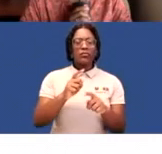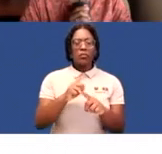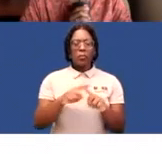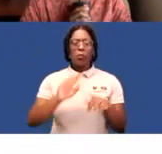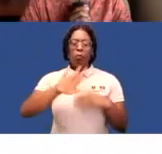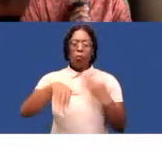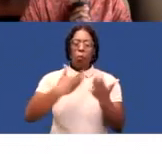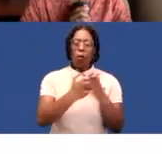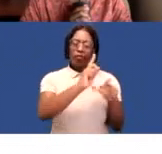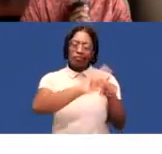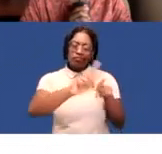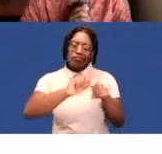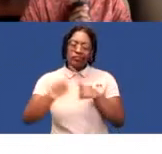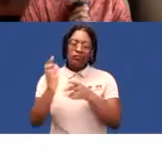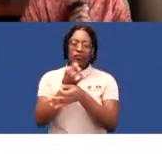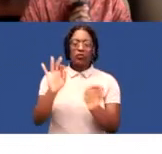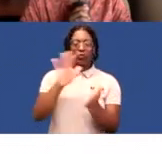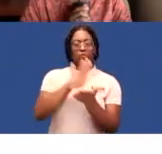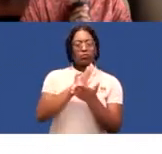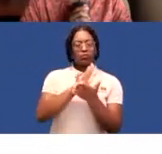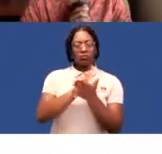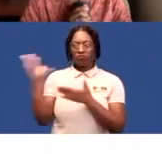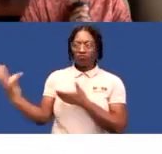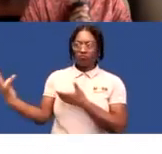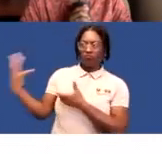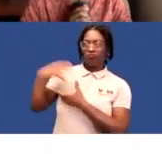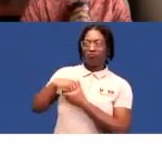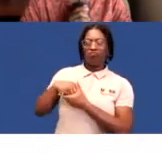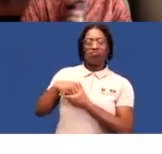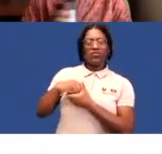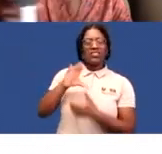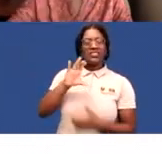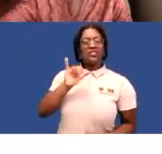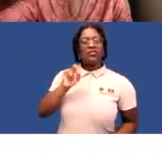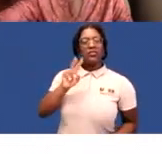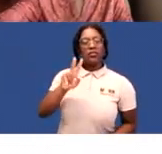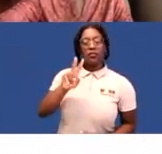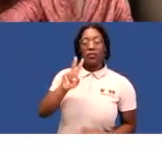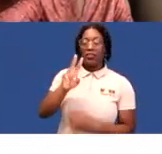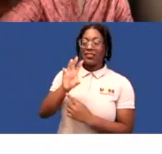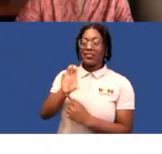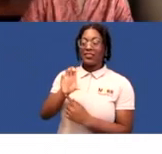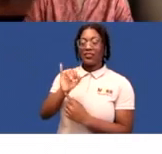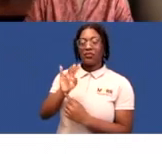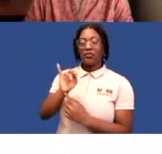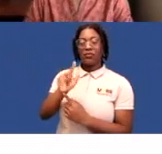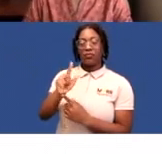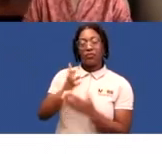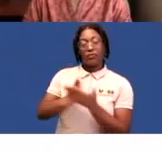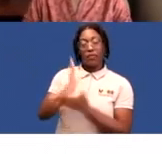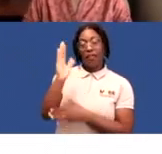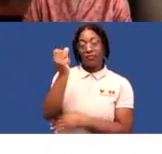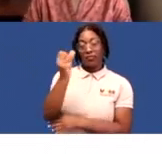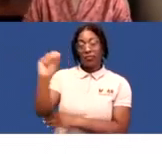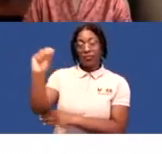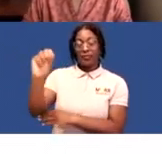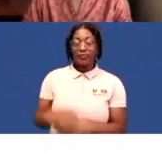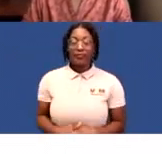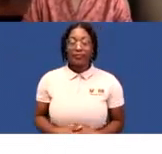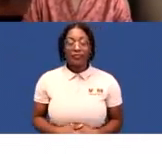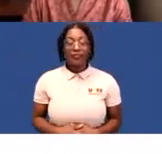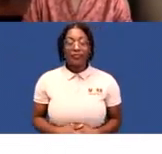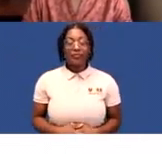the civil rights movement. In their earliest iterations, they functioned as liberated spaces for